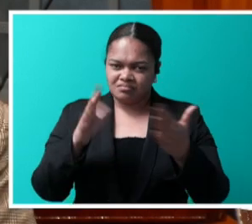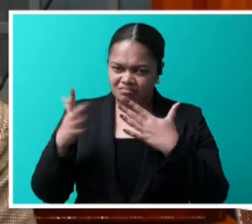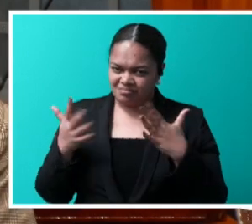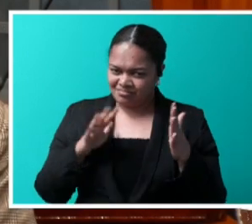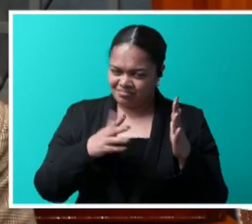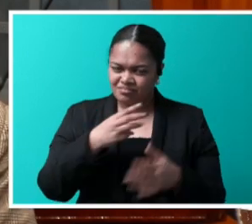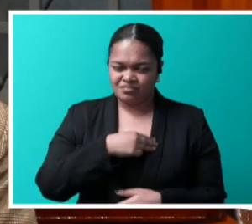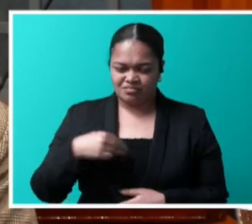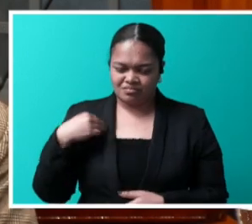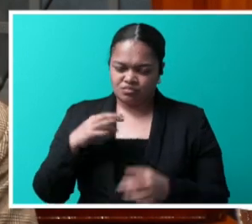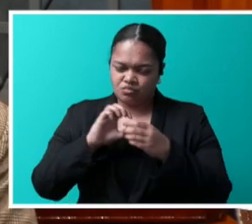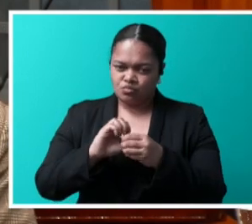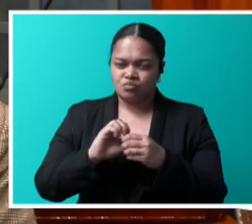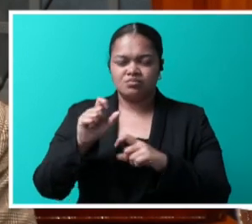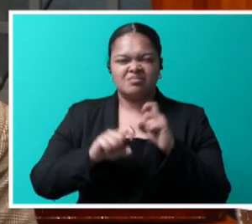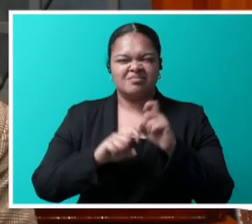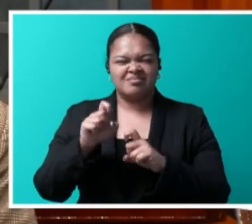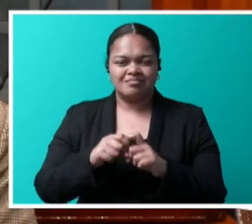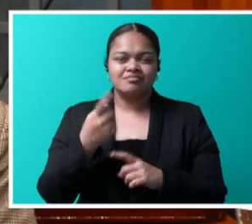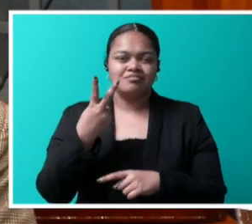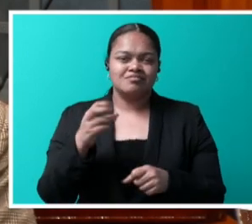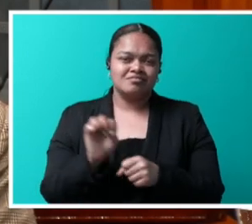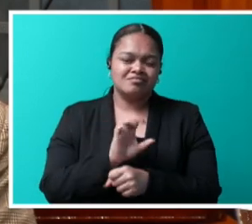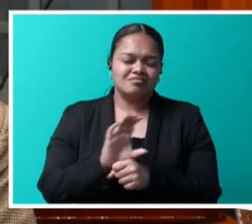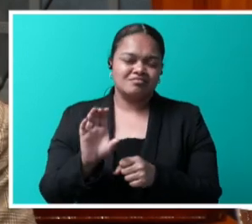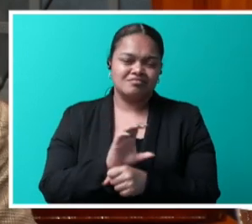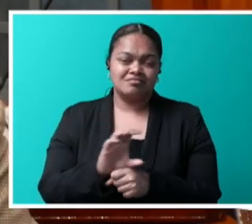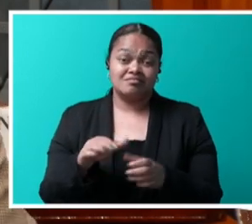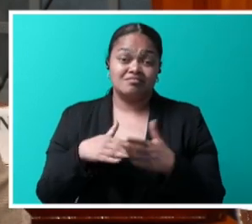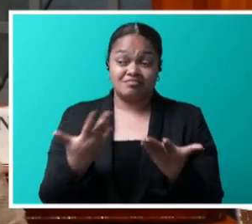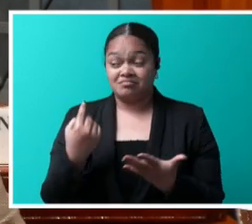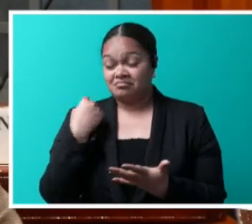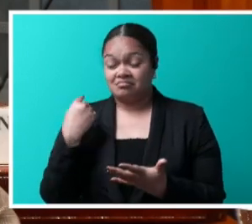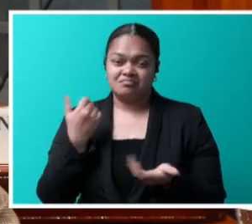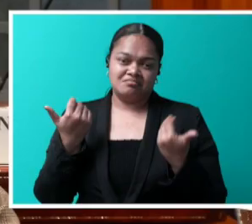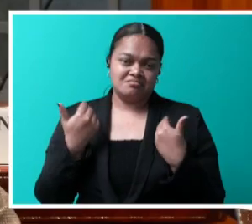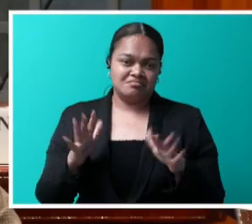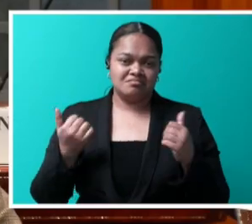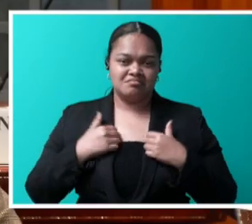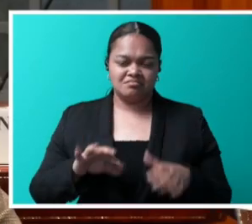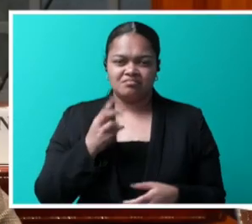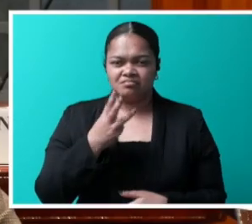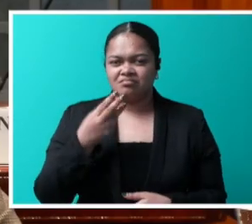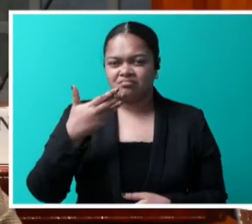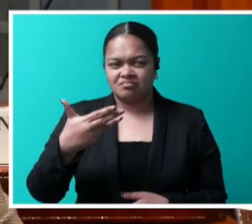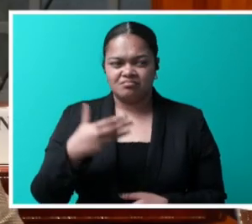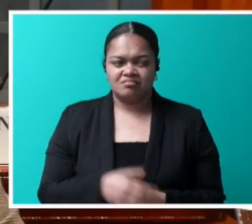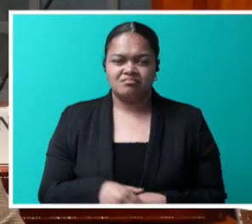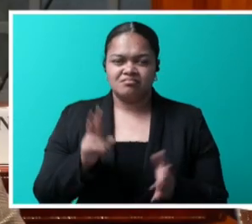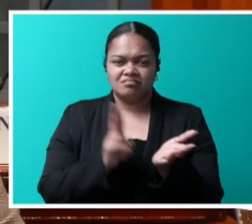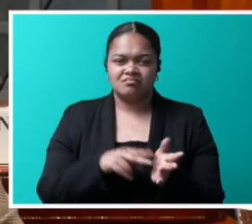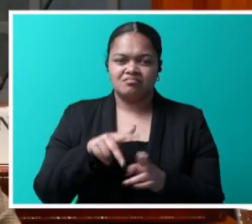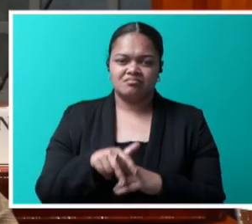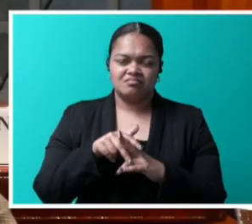own capacity. 2 companies recently have completed 39 boreholes in the